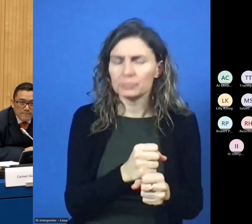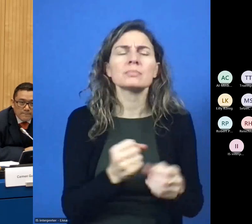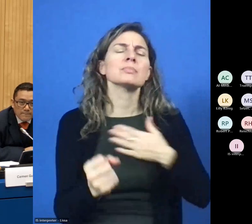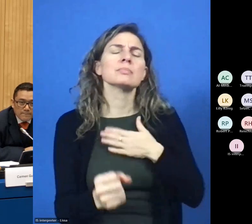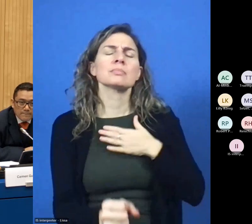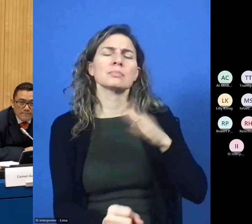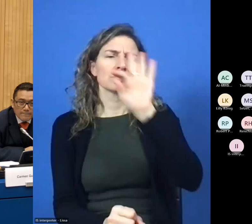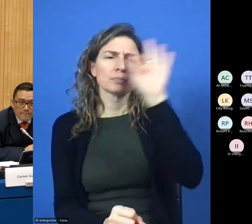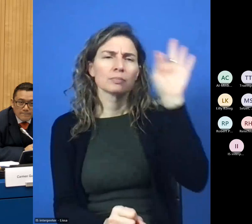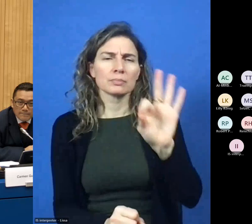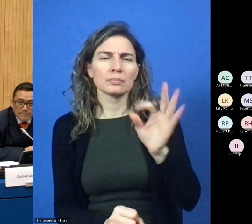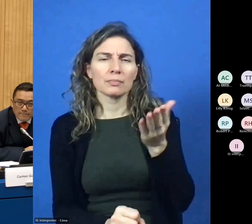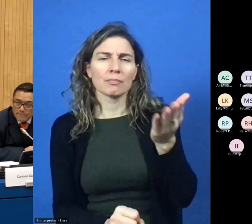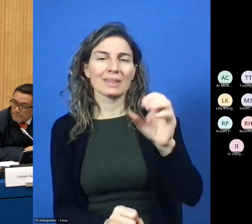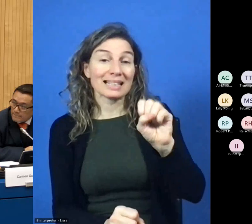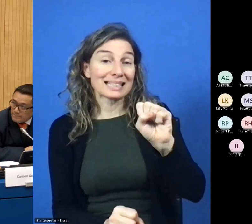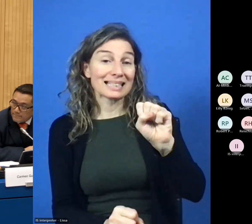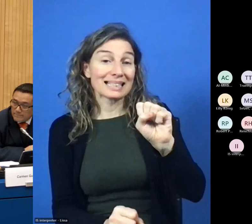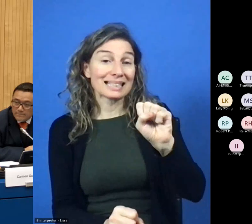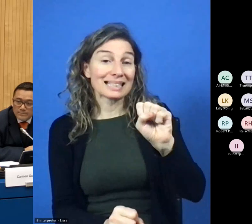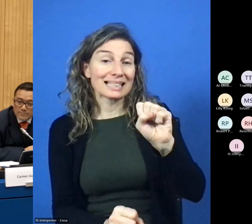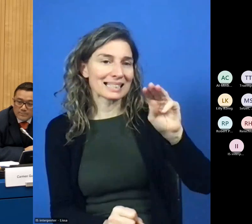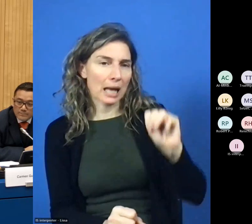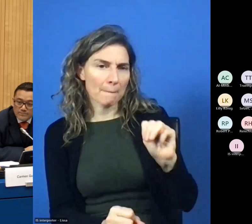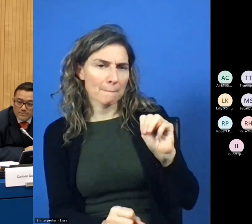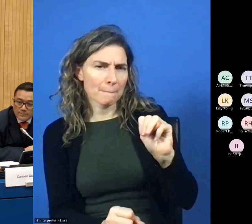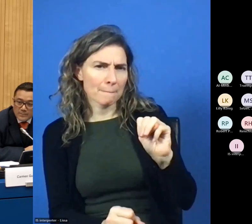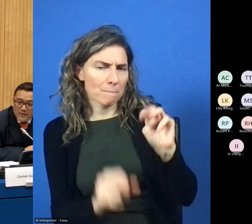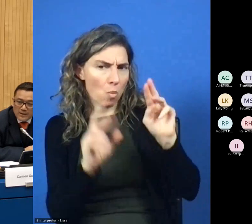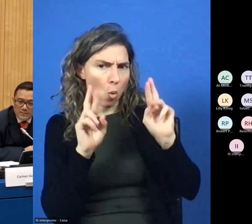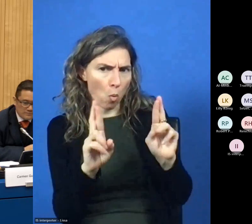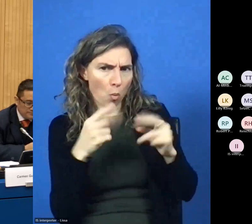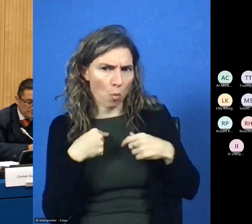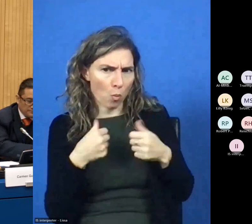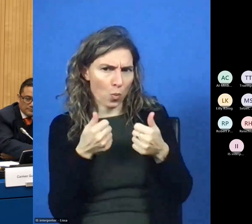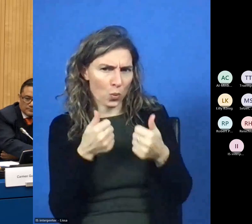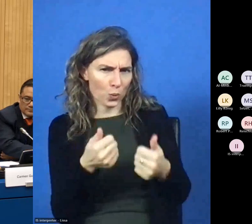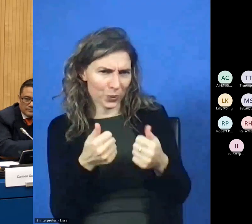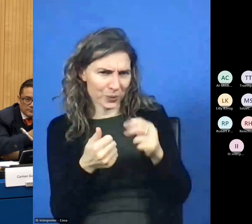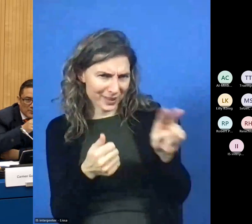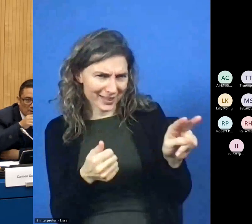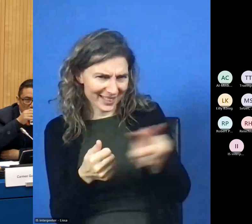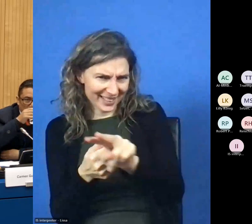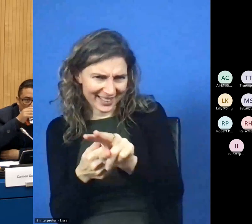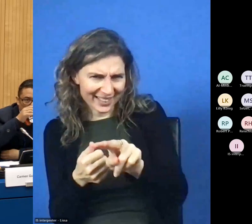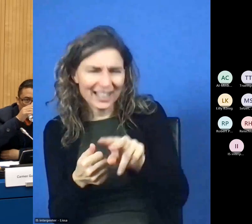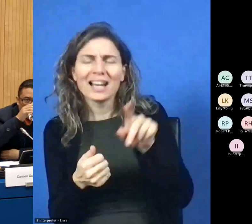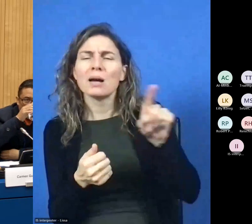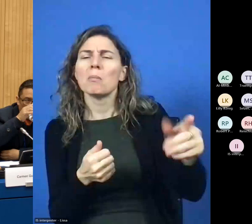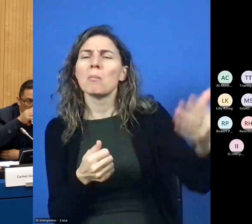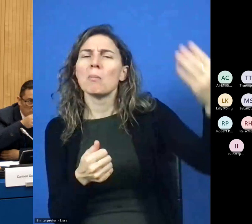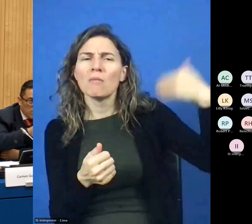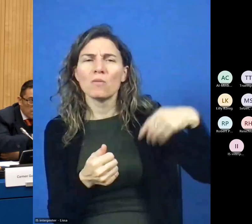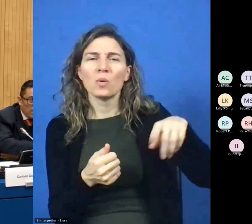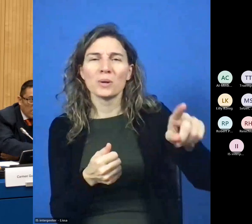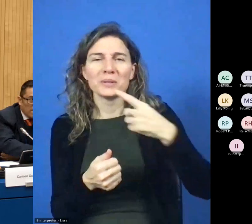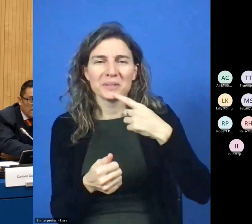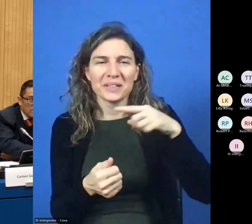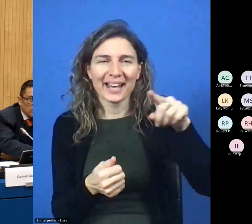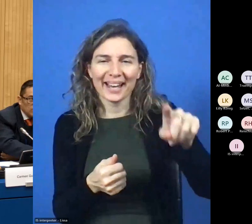to Sam. I hope I read this correctly from this distance here. You have confessed earlier you're dyeing your hair to